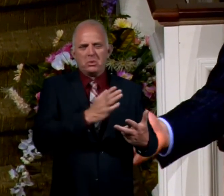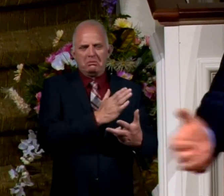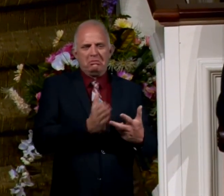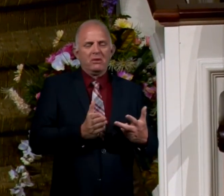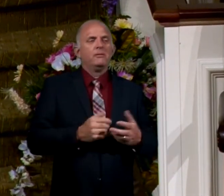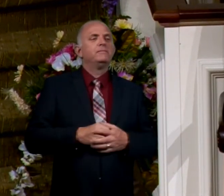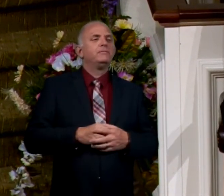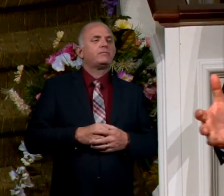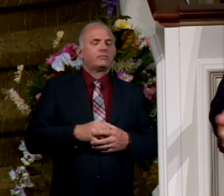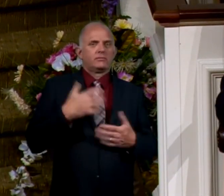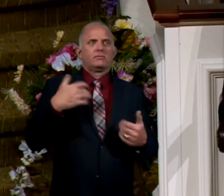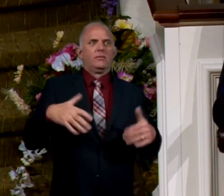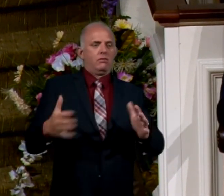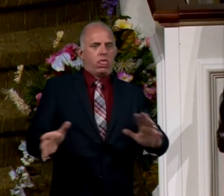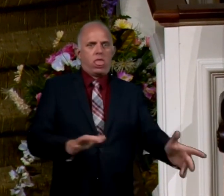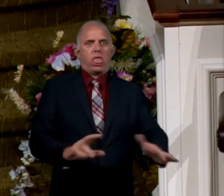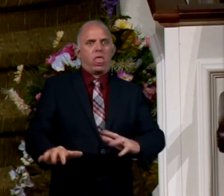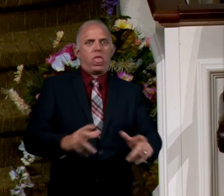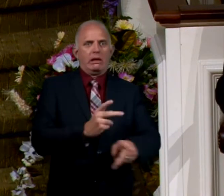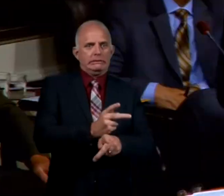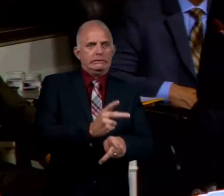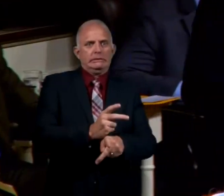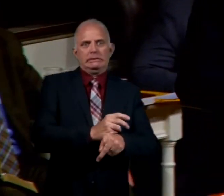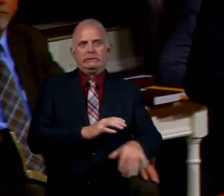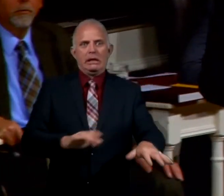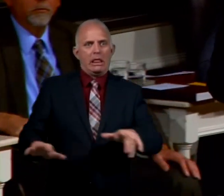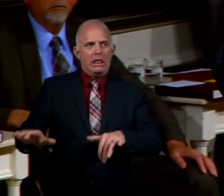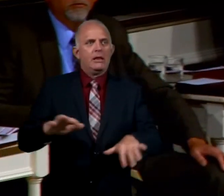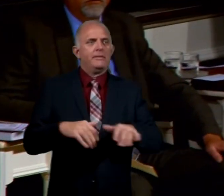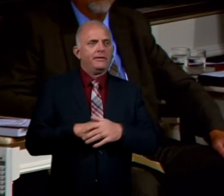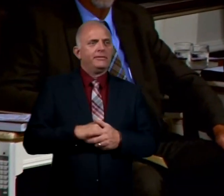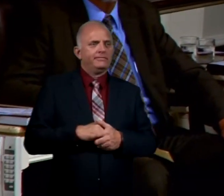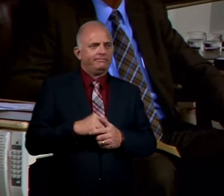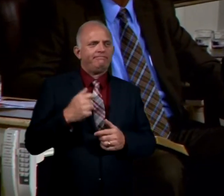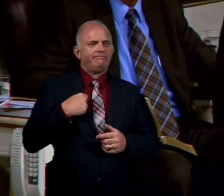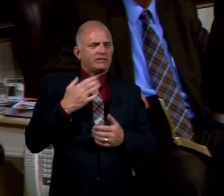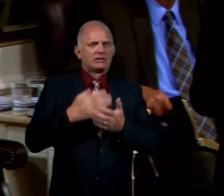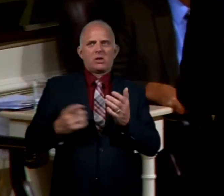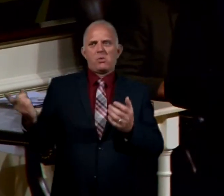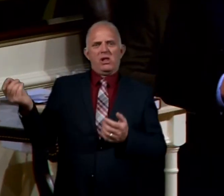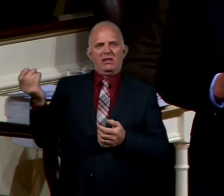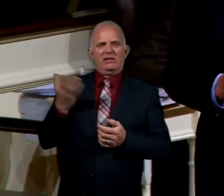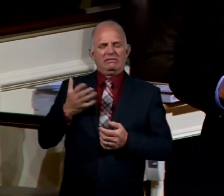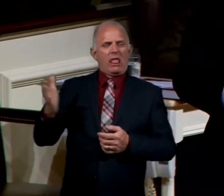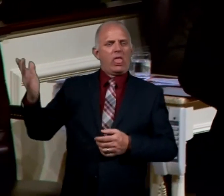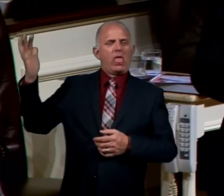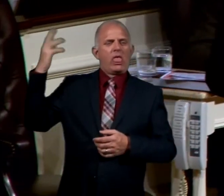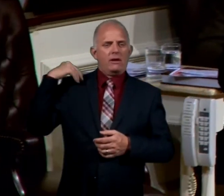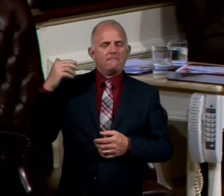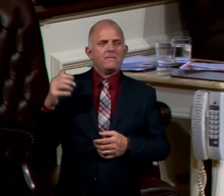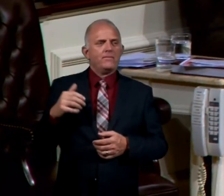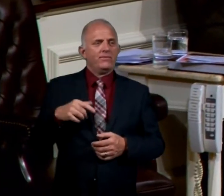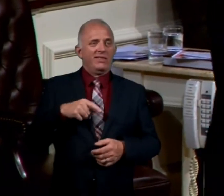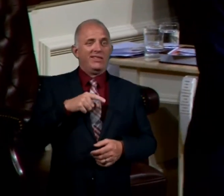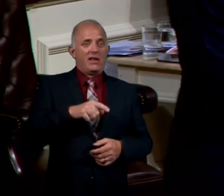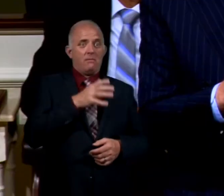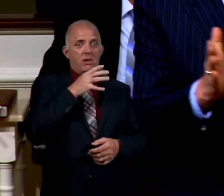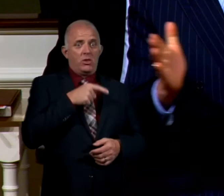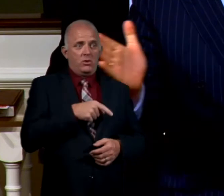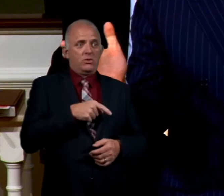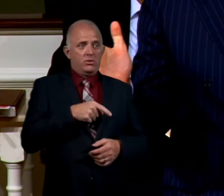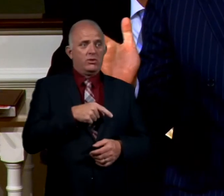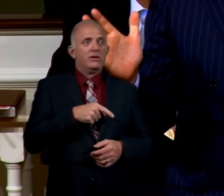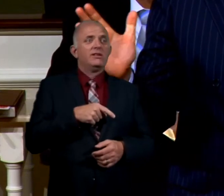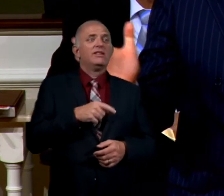saw her just working hard. And I said something that someone said to me years ago, little mama, the days